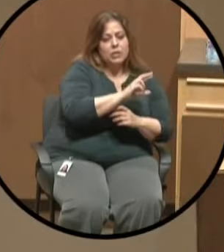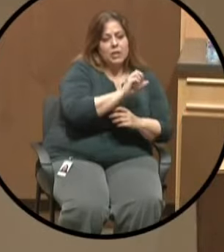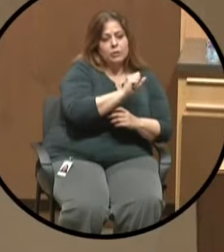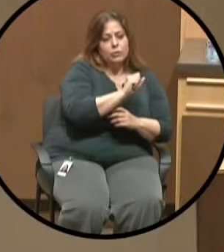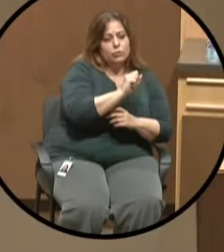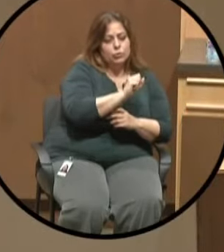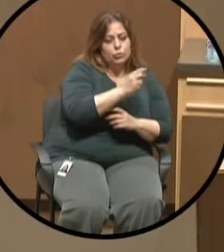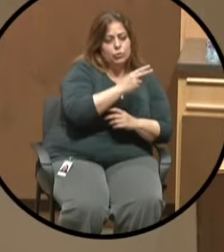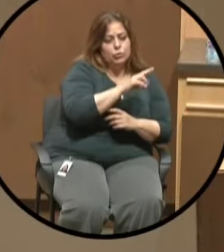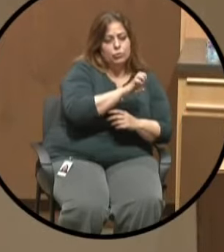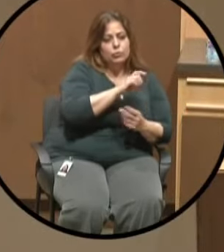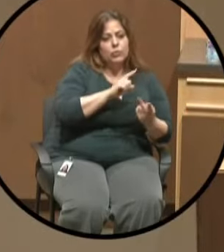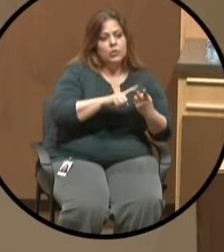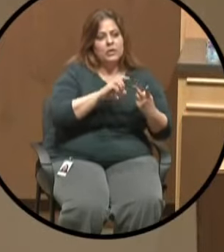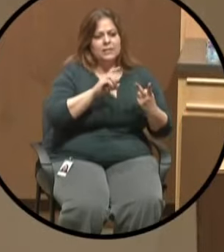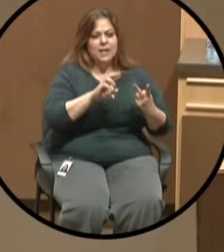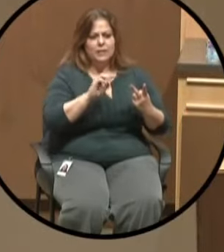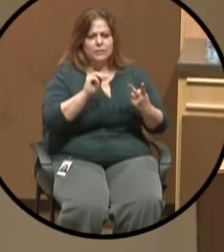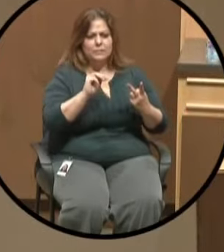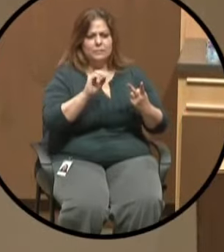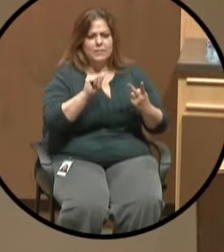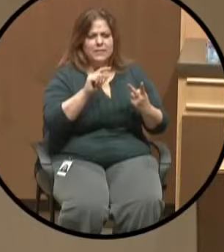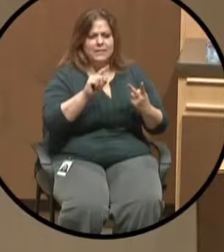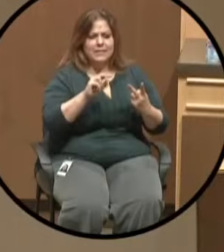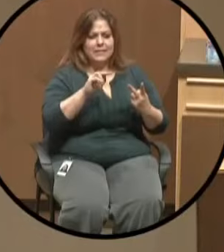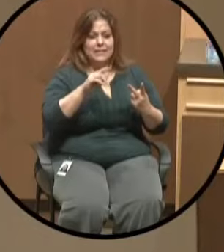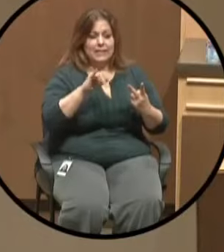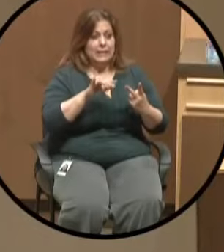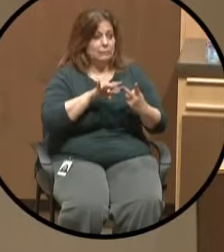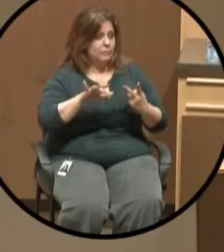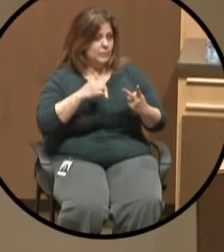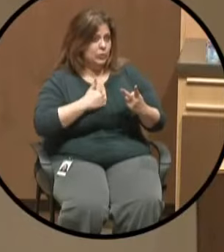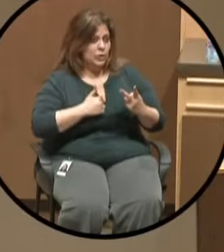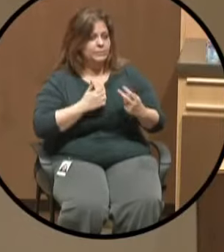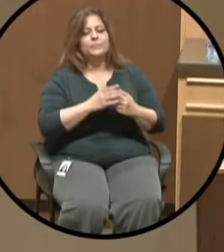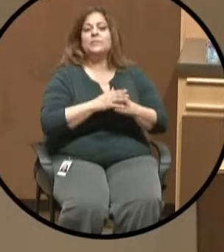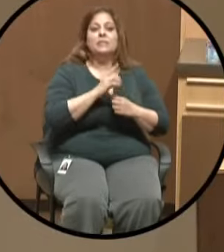have Dr. Musinski, and then we'll get to some additional questions. Dr. Hsu.